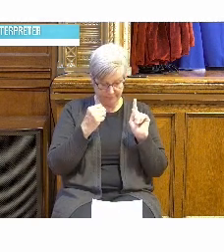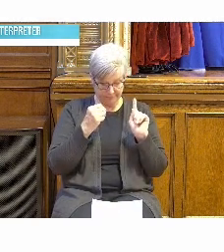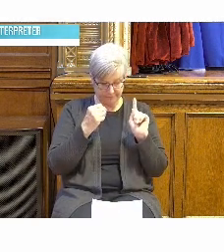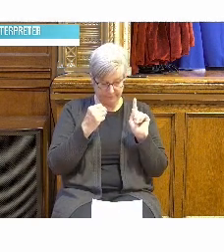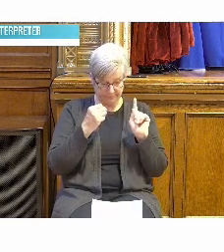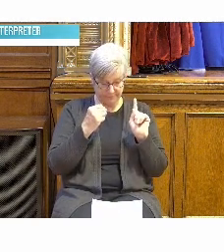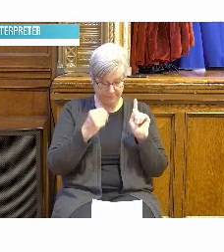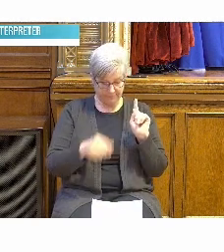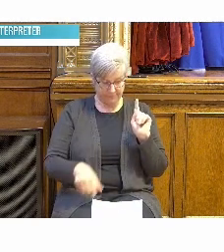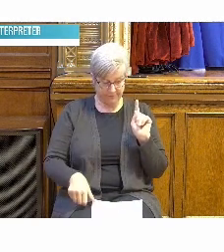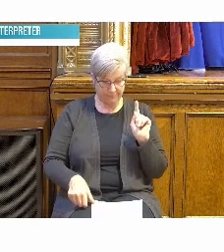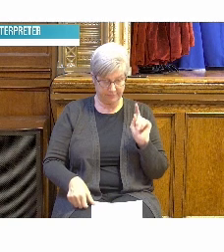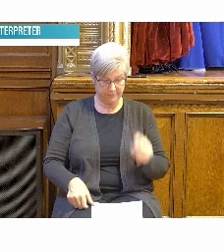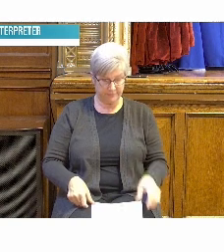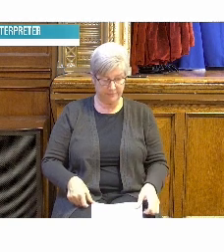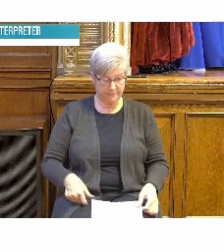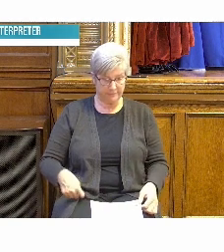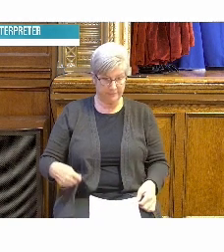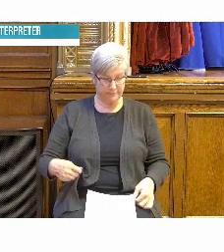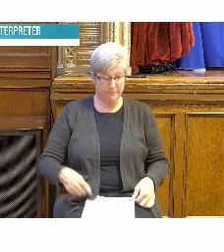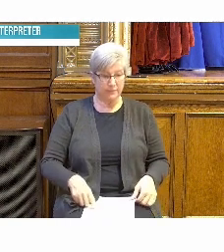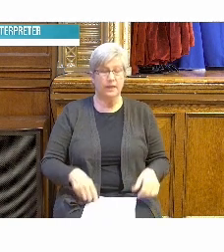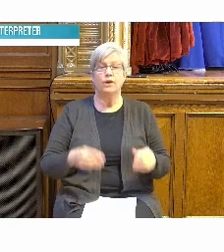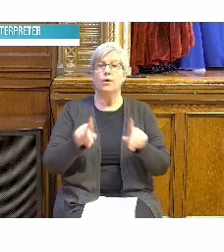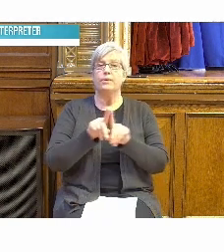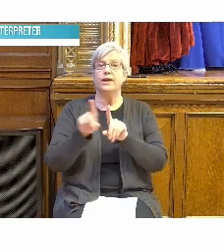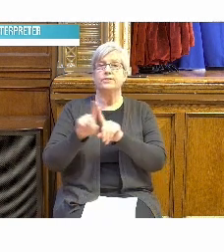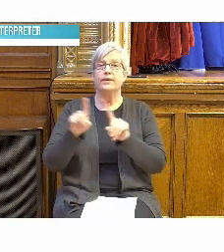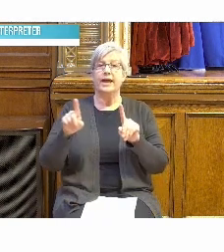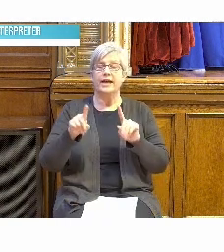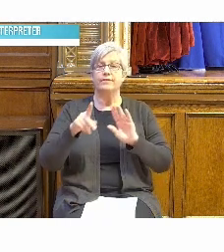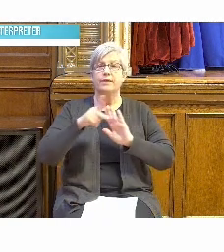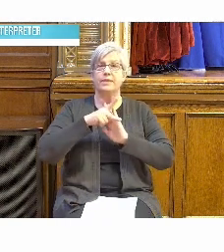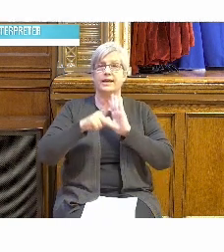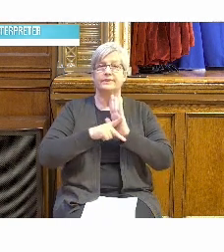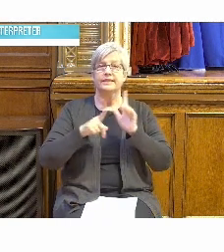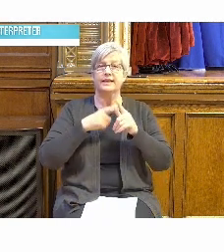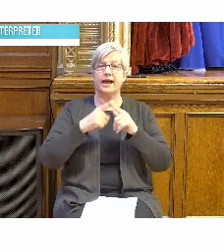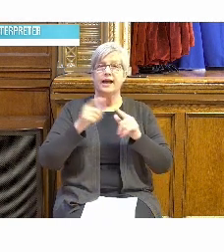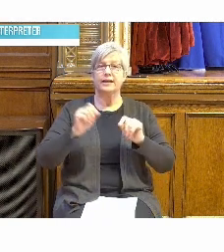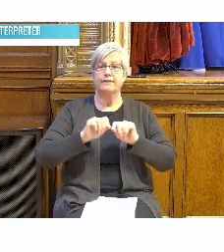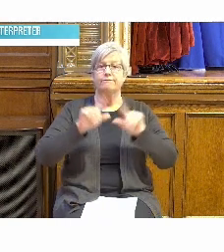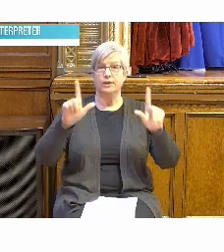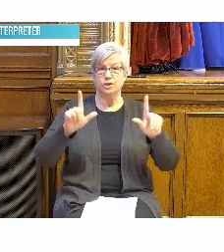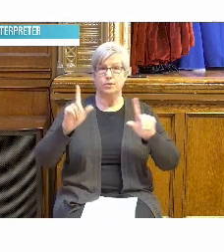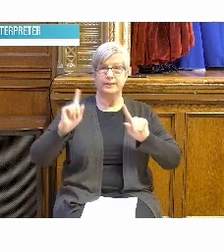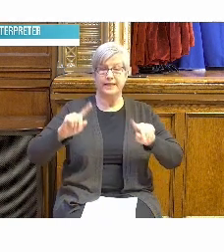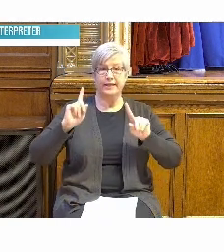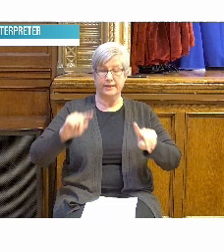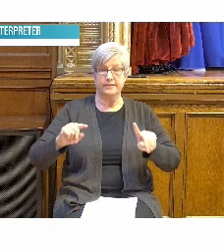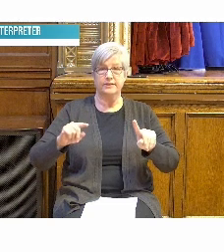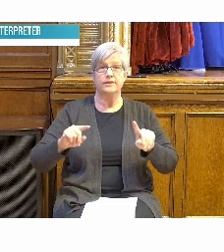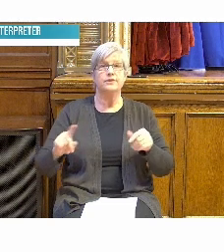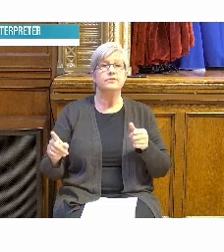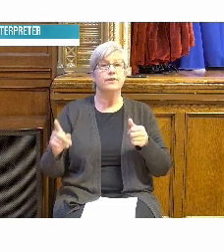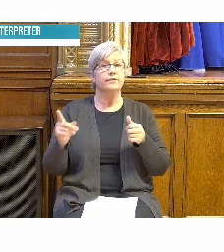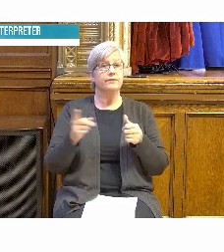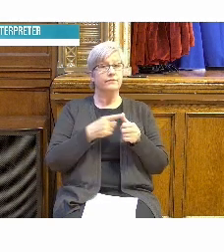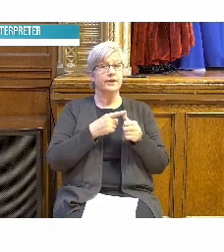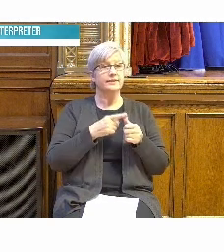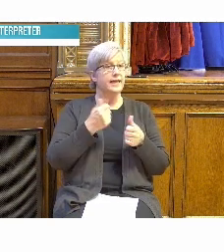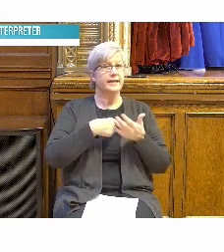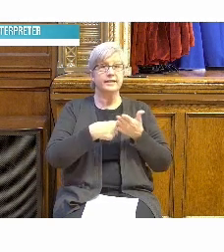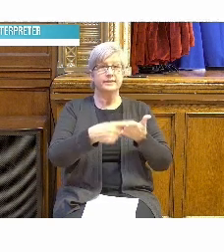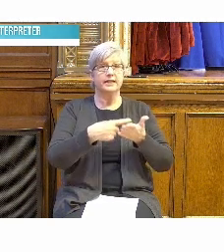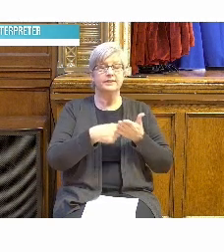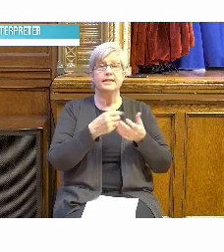to share that we have some policies on remote attendance. So first, is there any discussion about how many meetings a